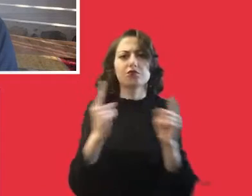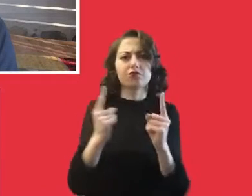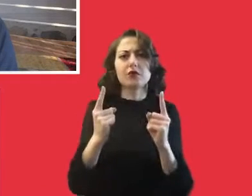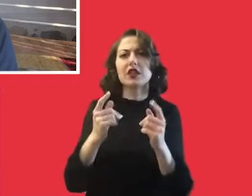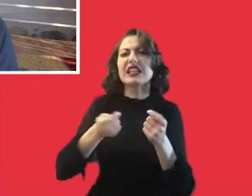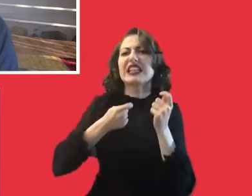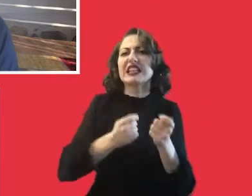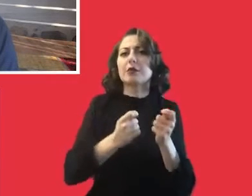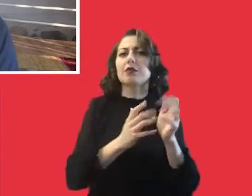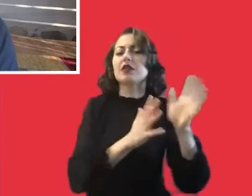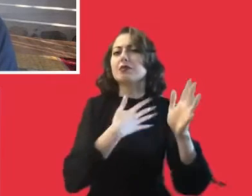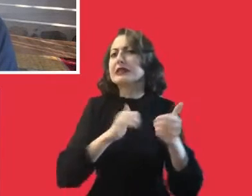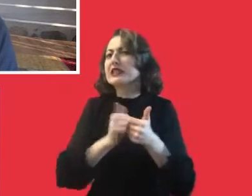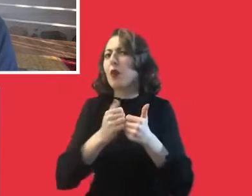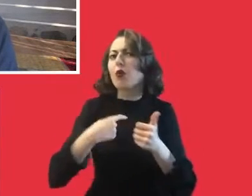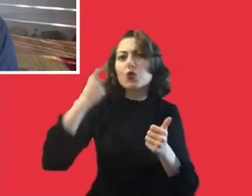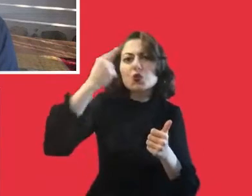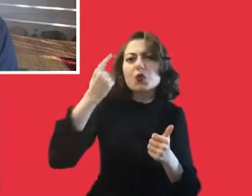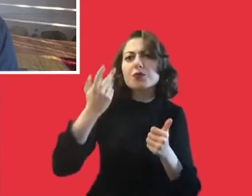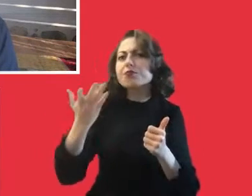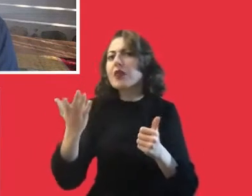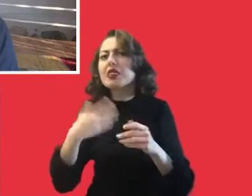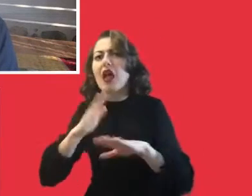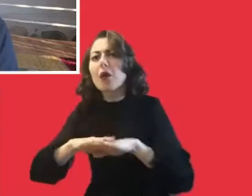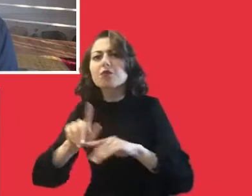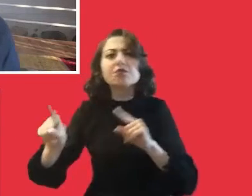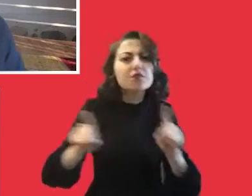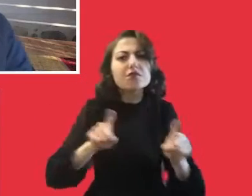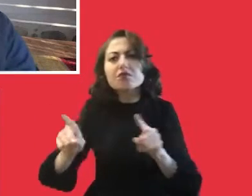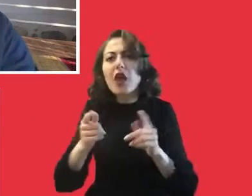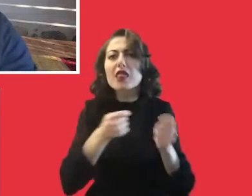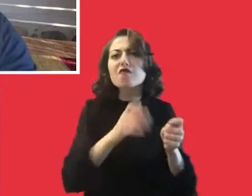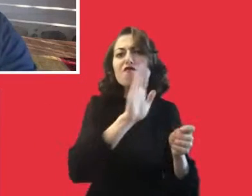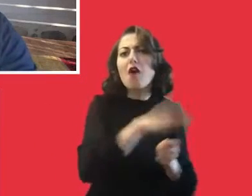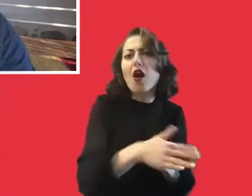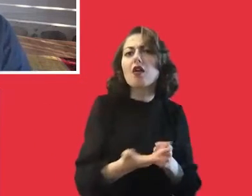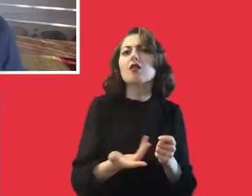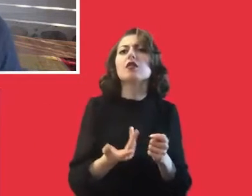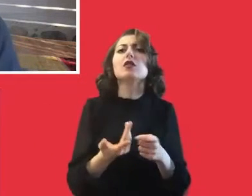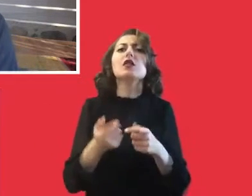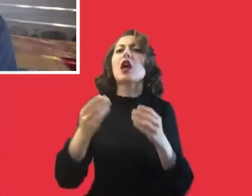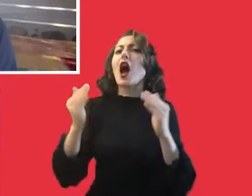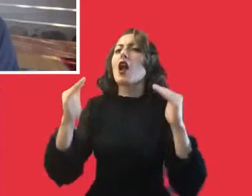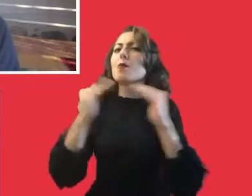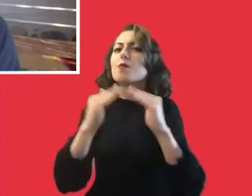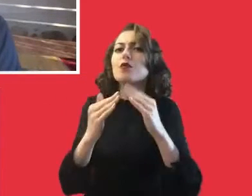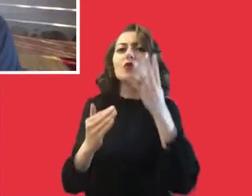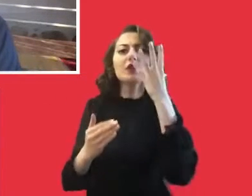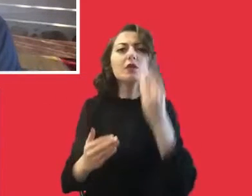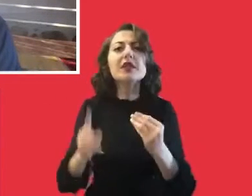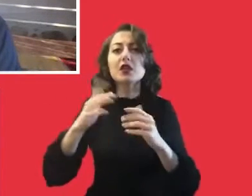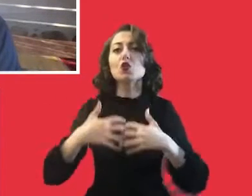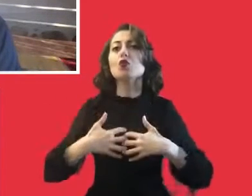basketball, and we decided we had a responsibility in the academy, but also we want to continue